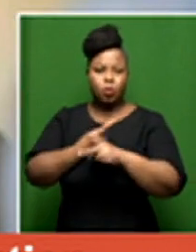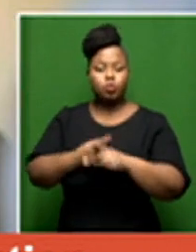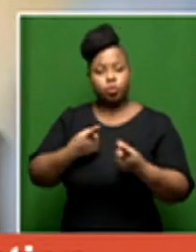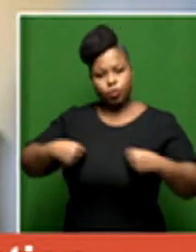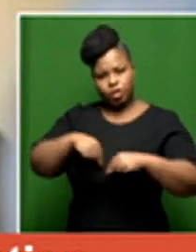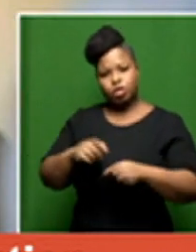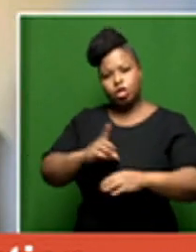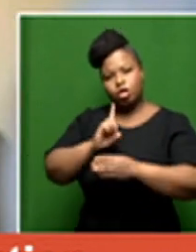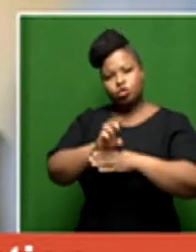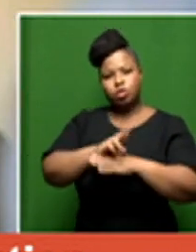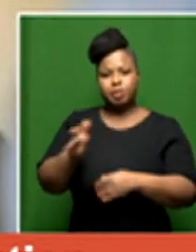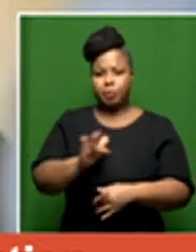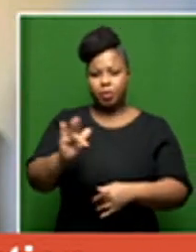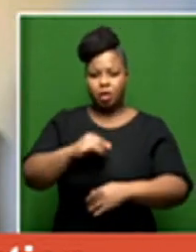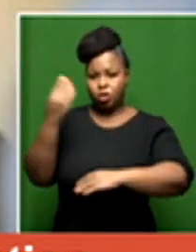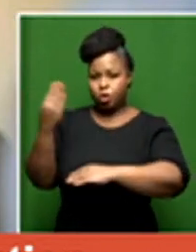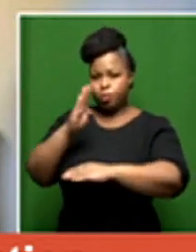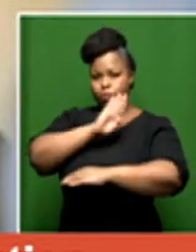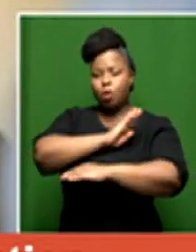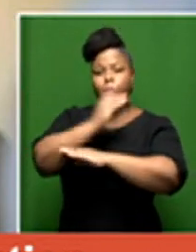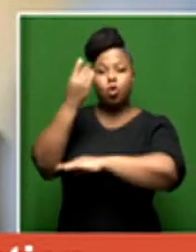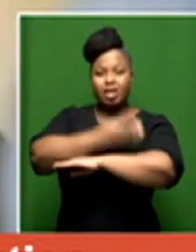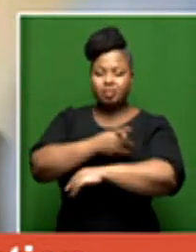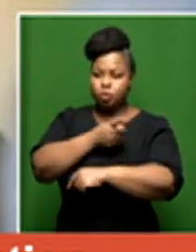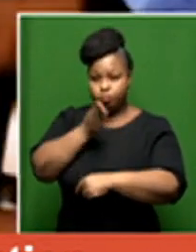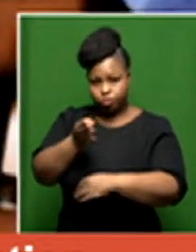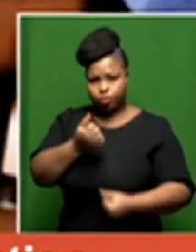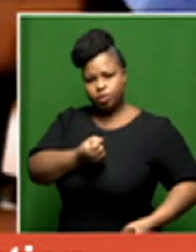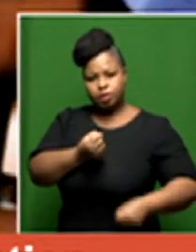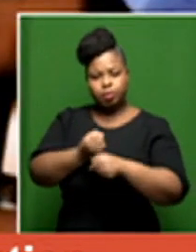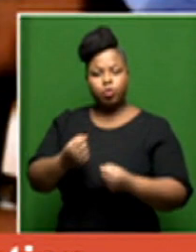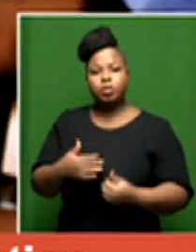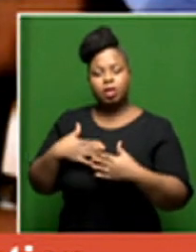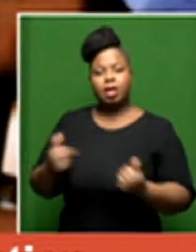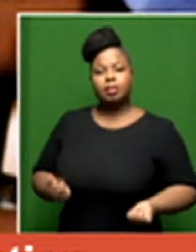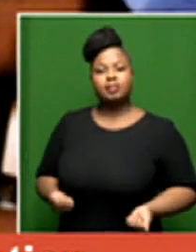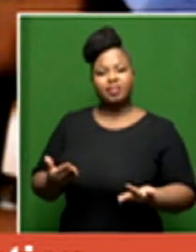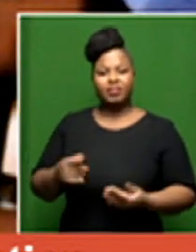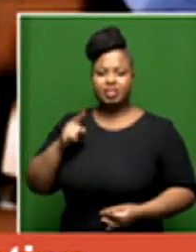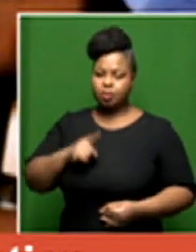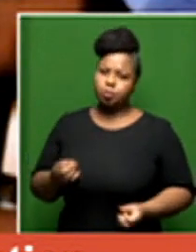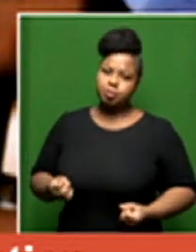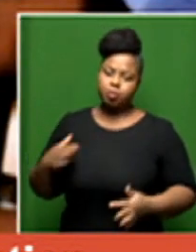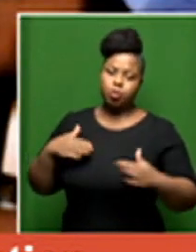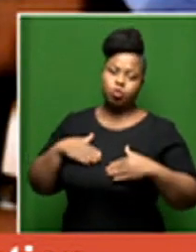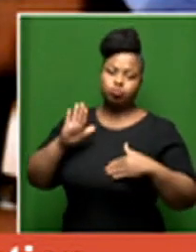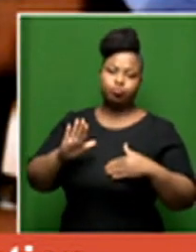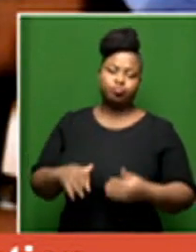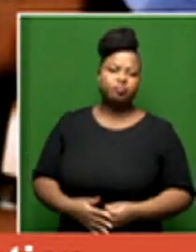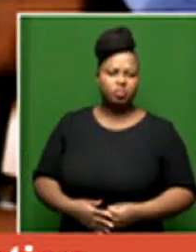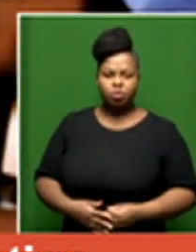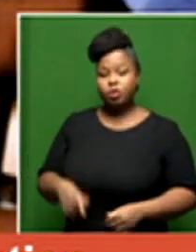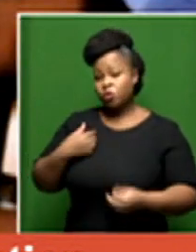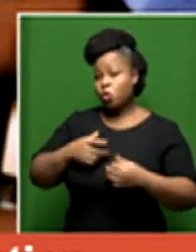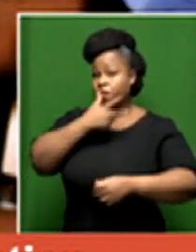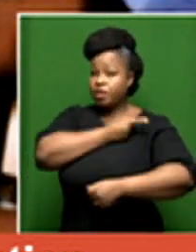as Doctors Without Borders are there to support the health services and provide and address the public health needs. And when it